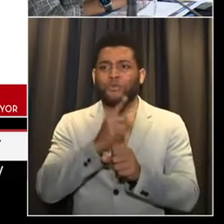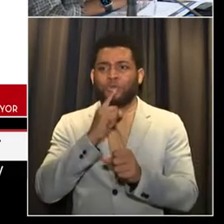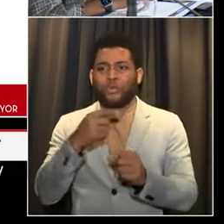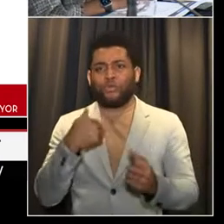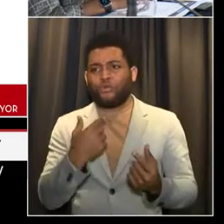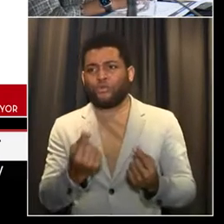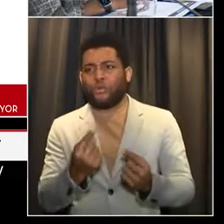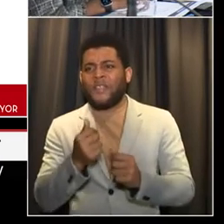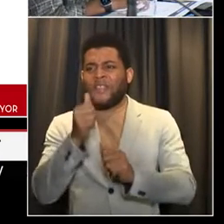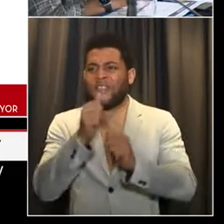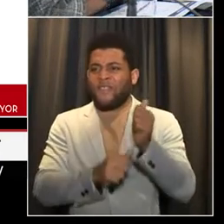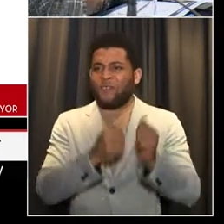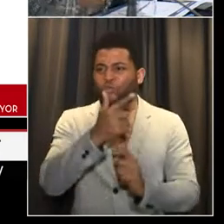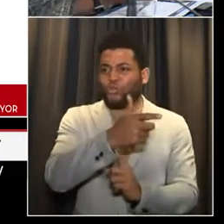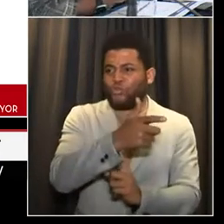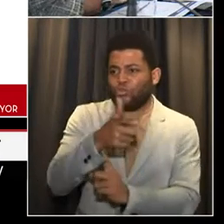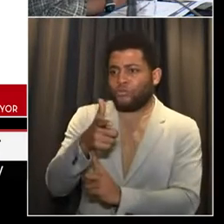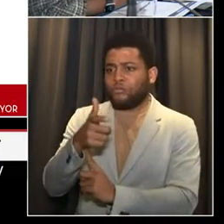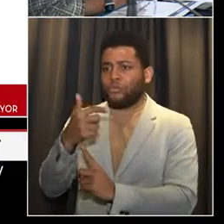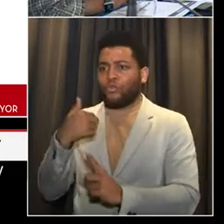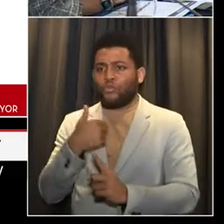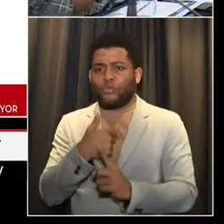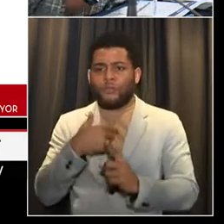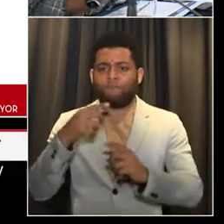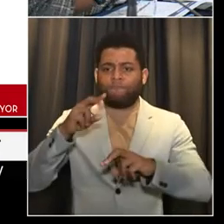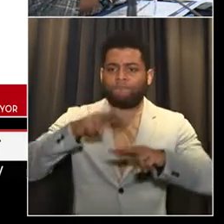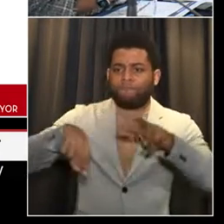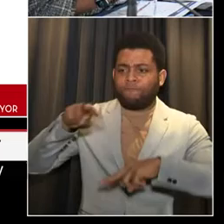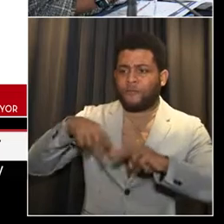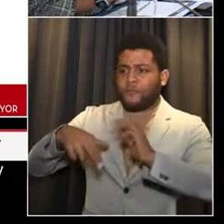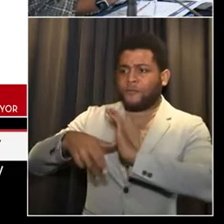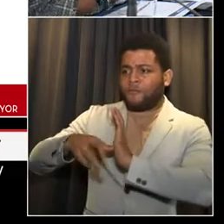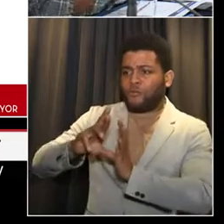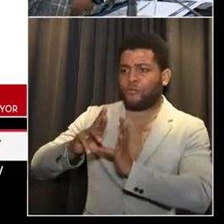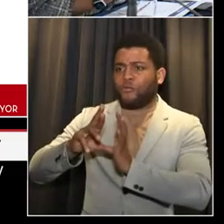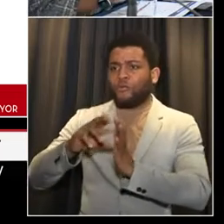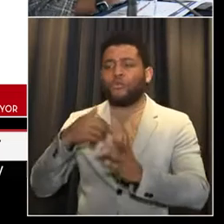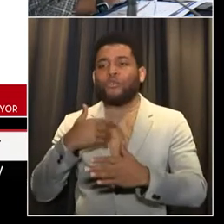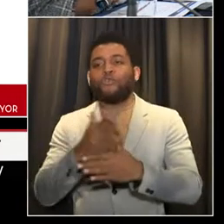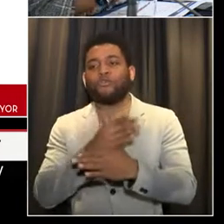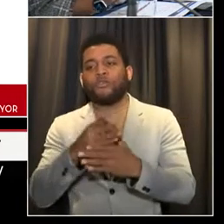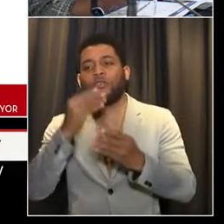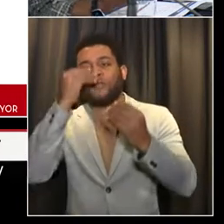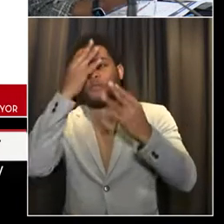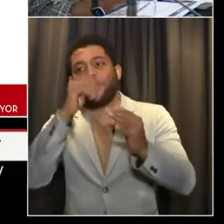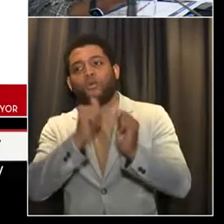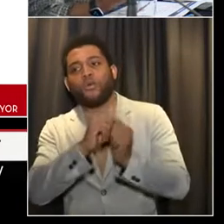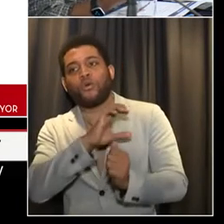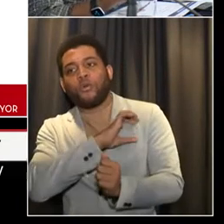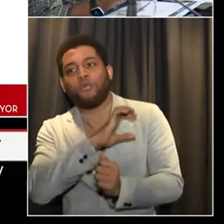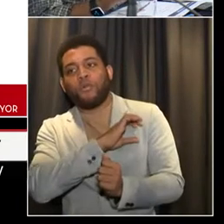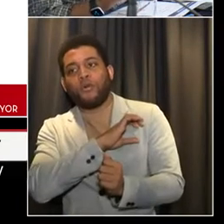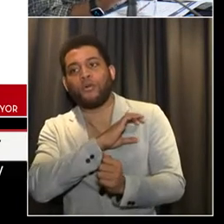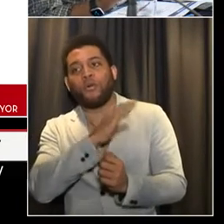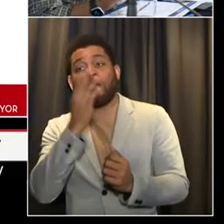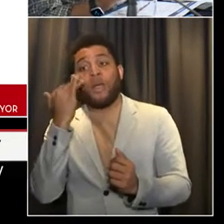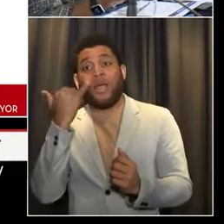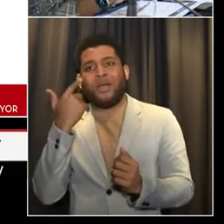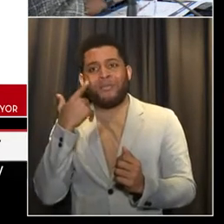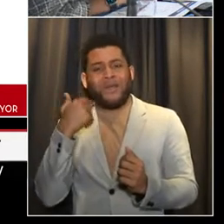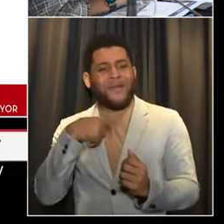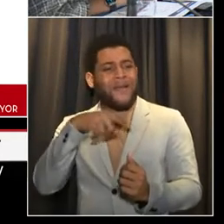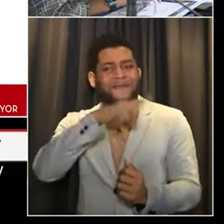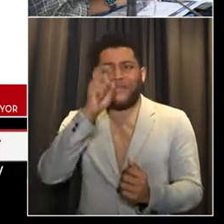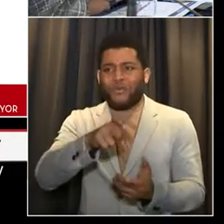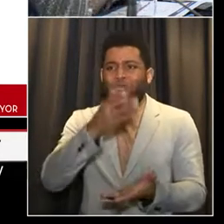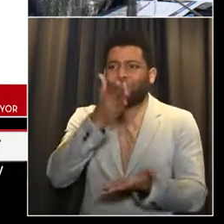shooting so that we're able to share information with our law enforcement partners for the purposes of stopping retaliatory shooting, which is really